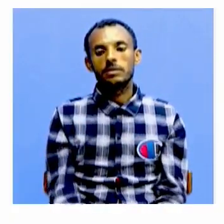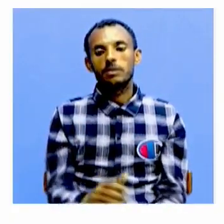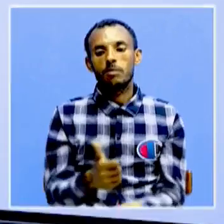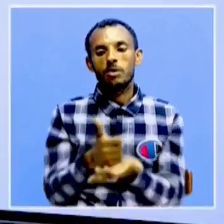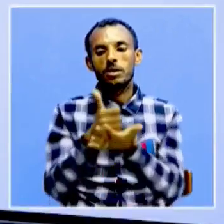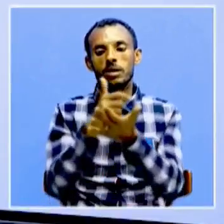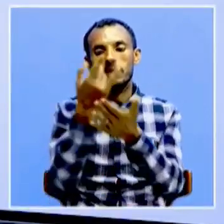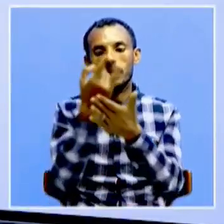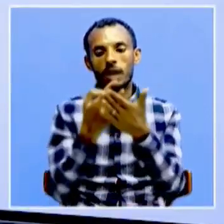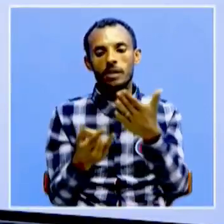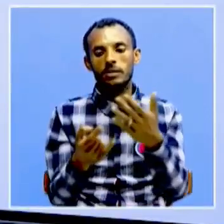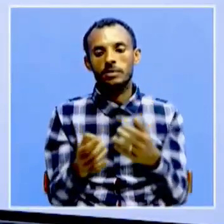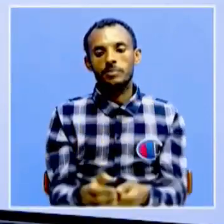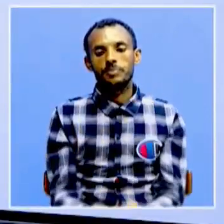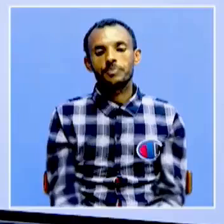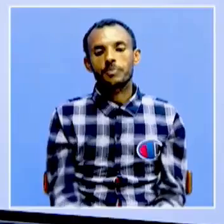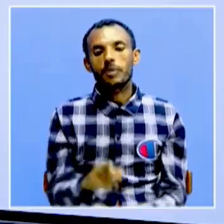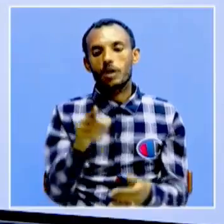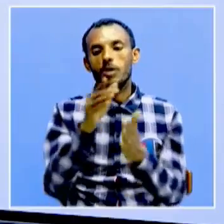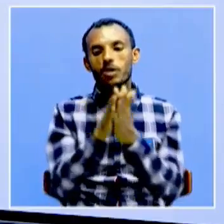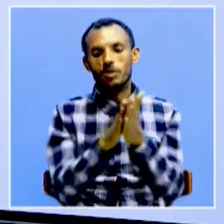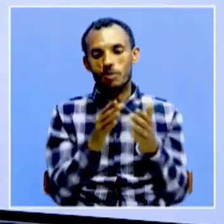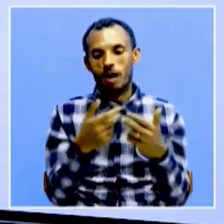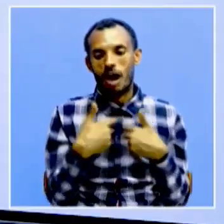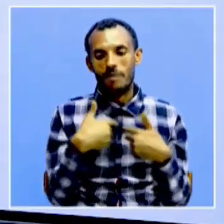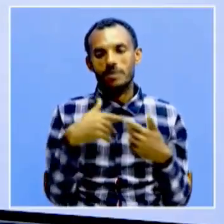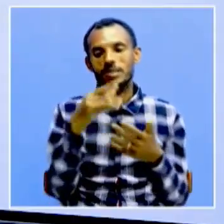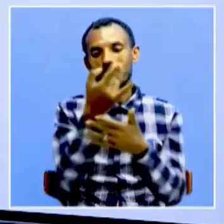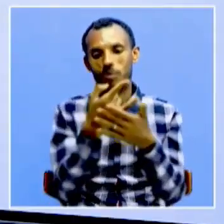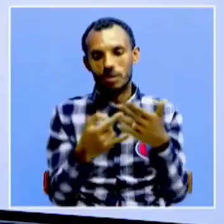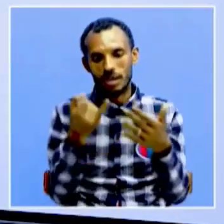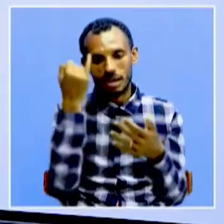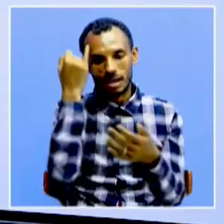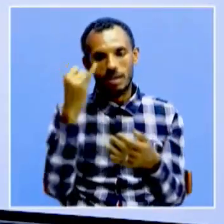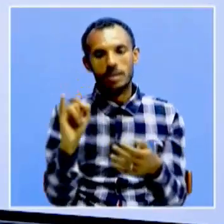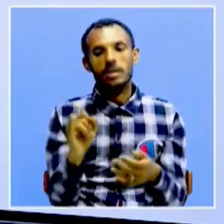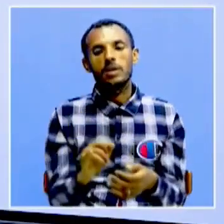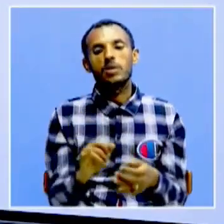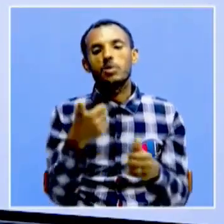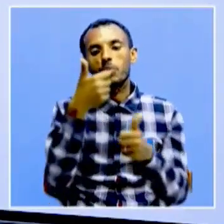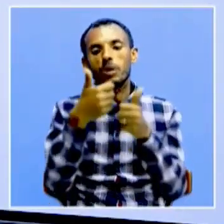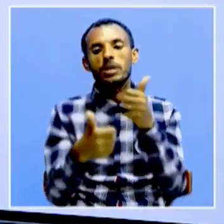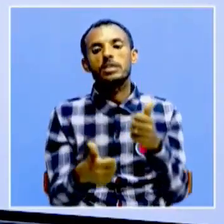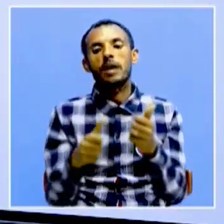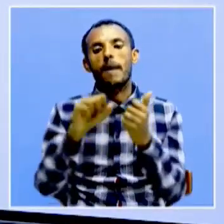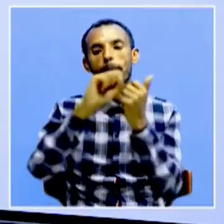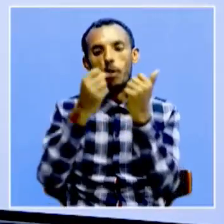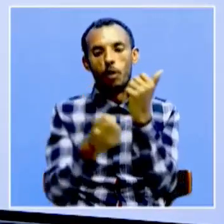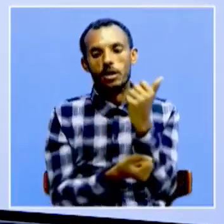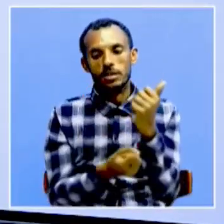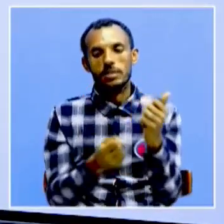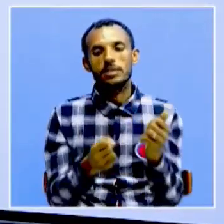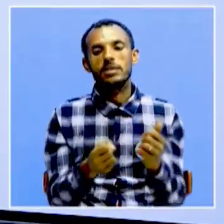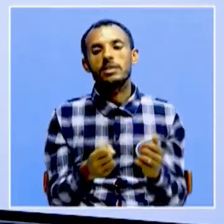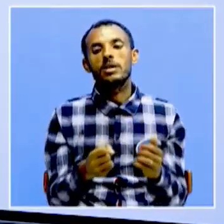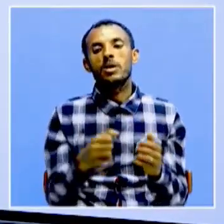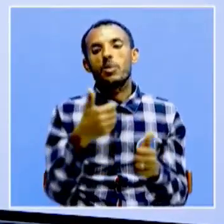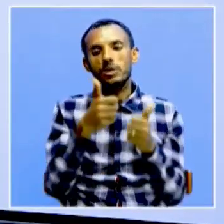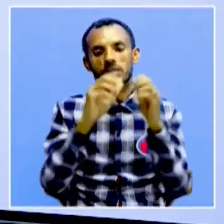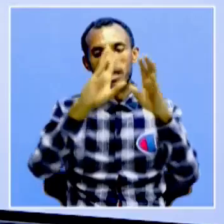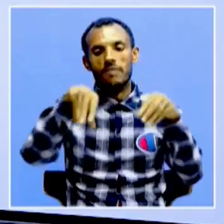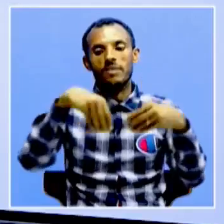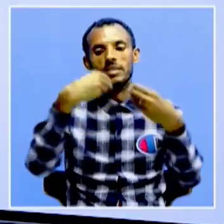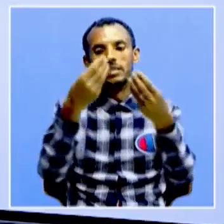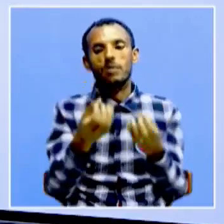Supporting details. You need to have what? Supporting details, which builds up or which gives